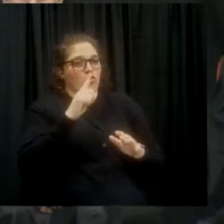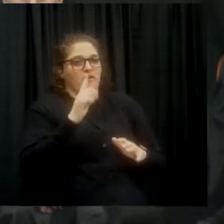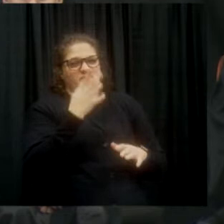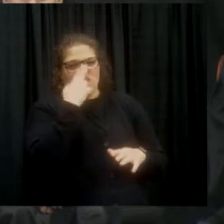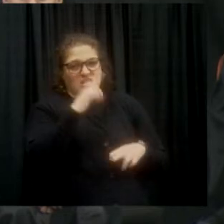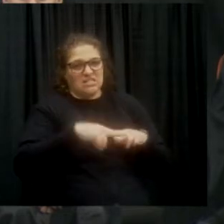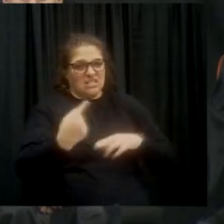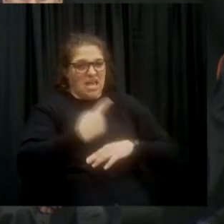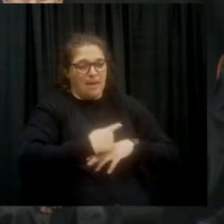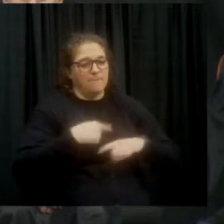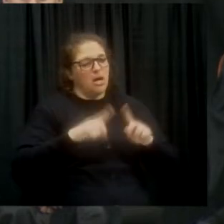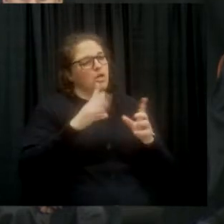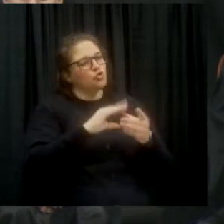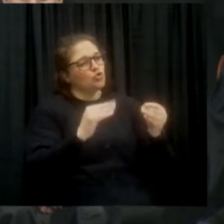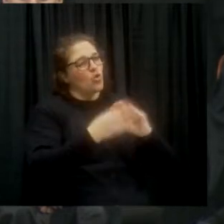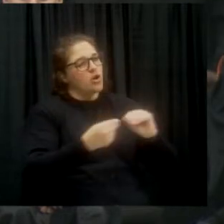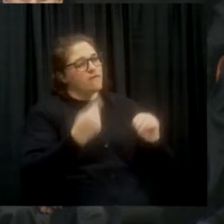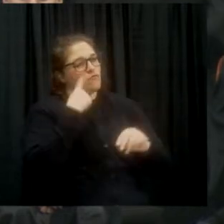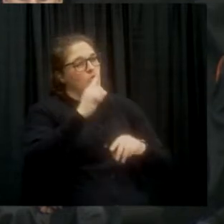time.